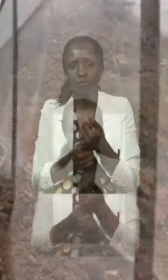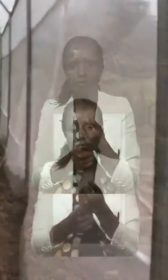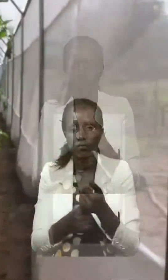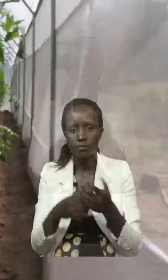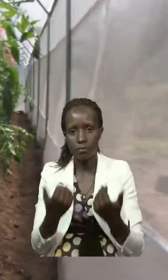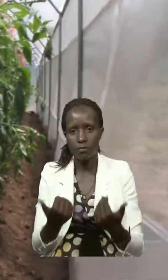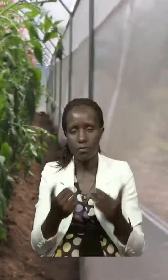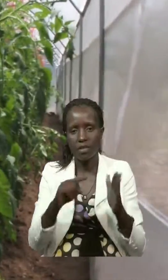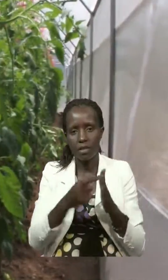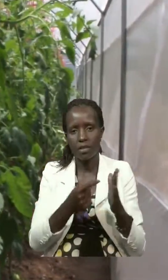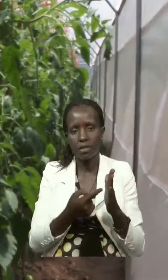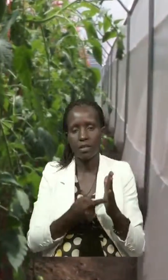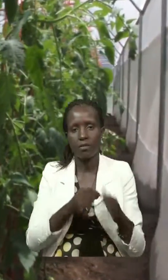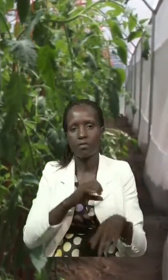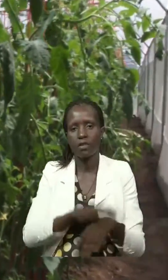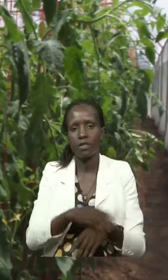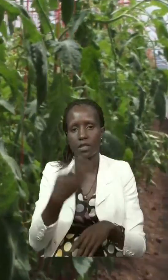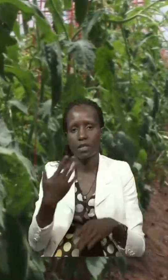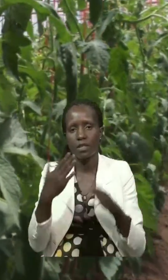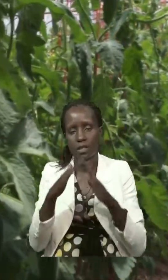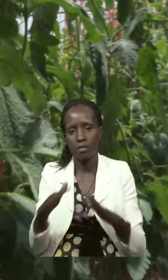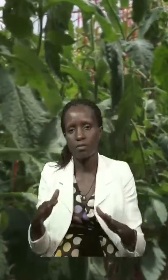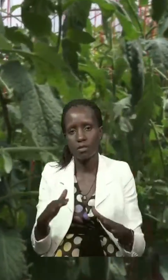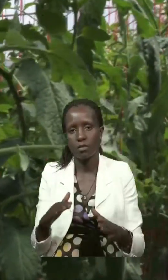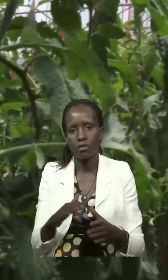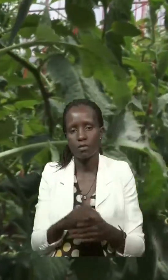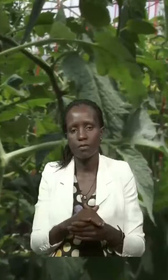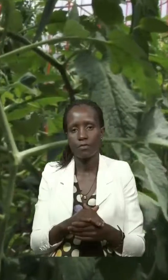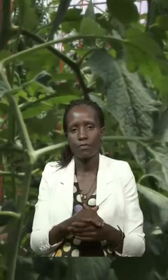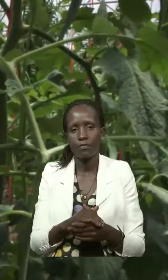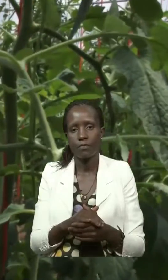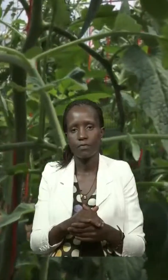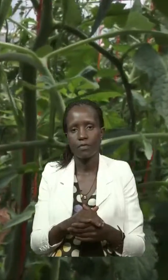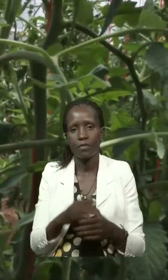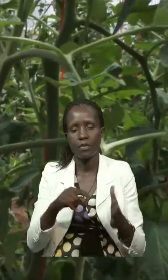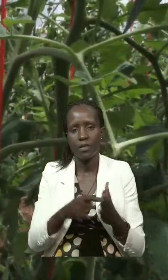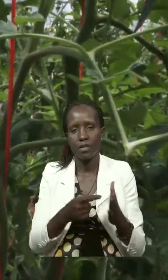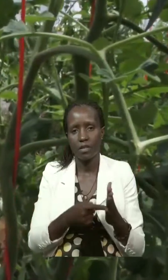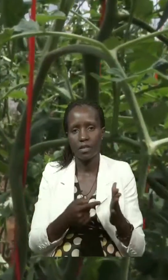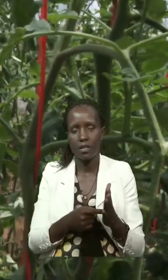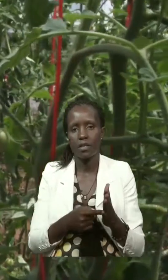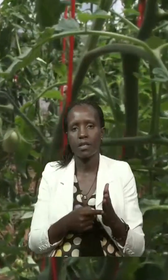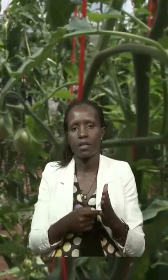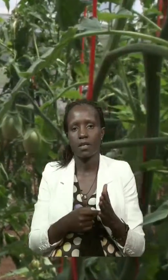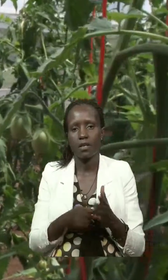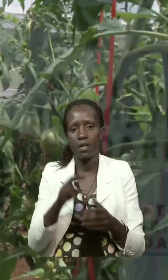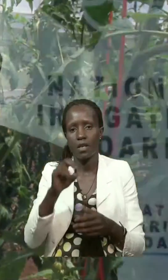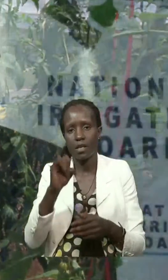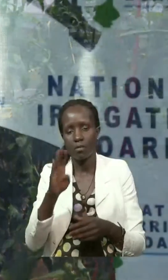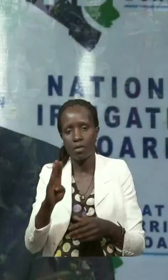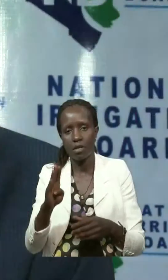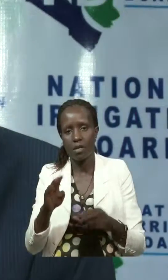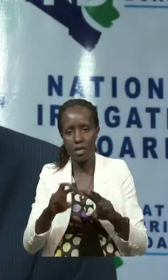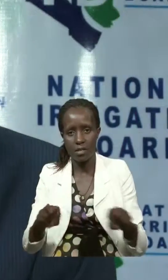What is the criteria of getting a greenhouse? The criteria, you just don't get any group. We assess them.